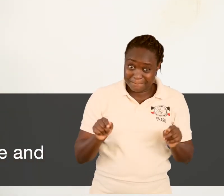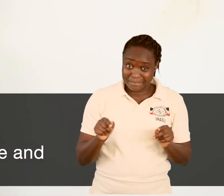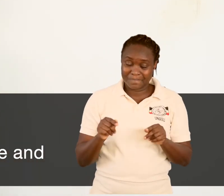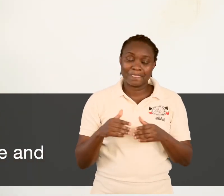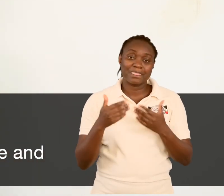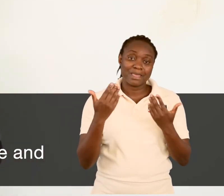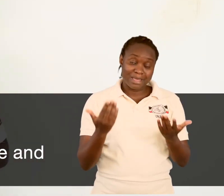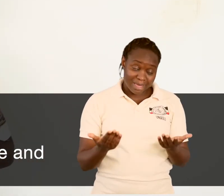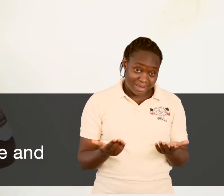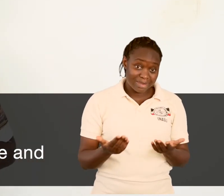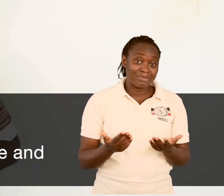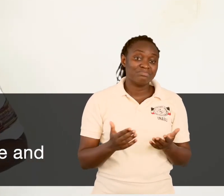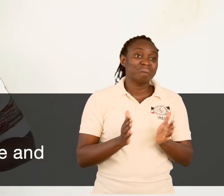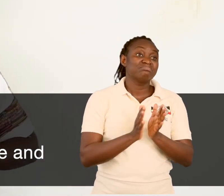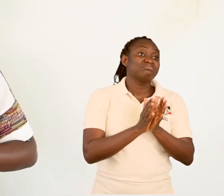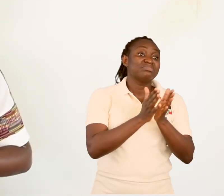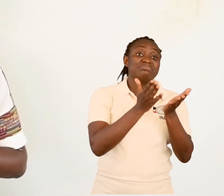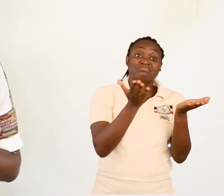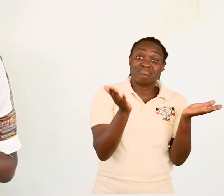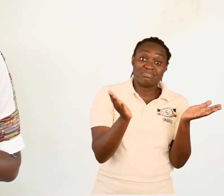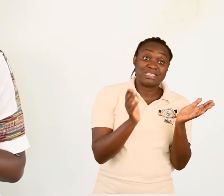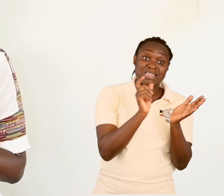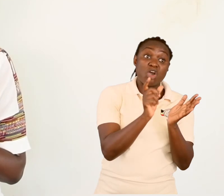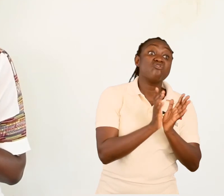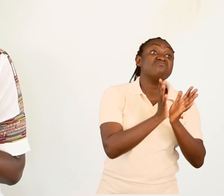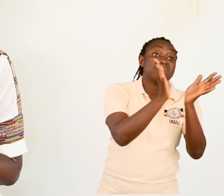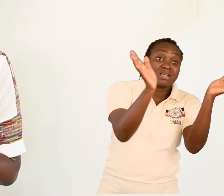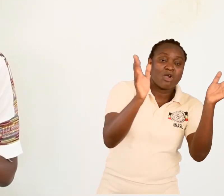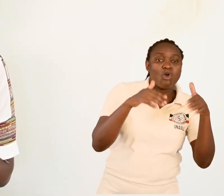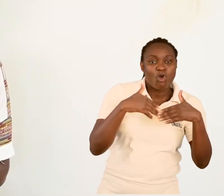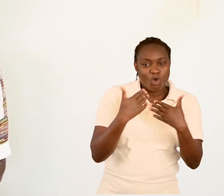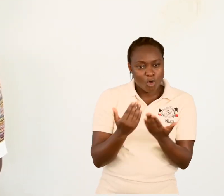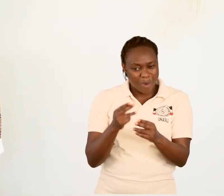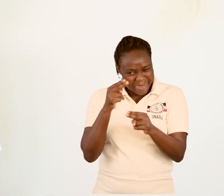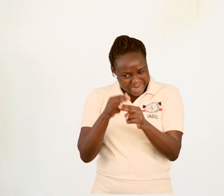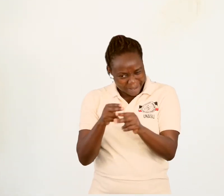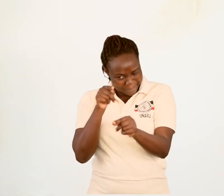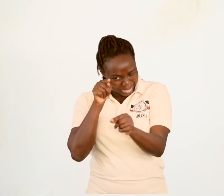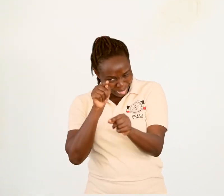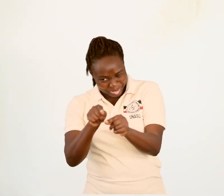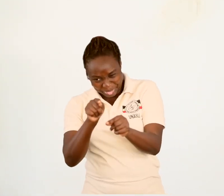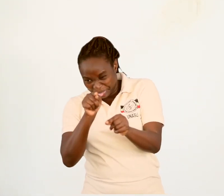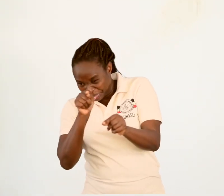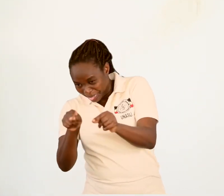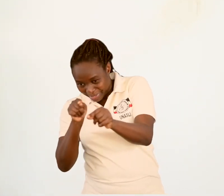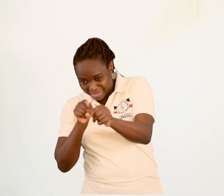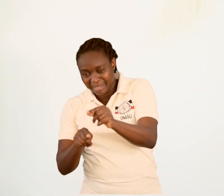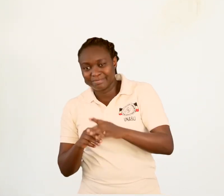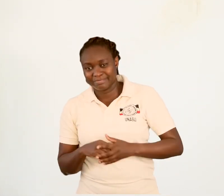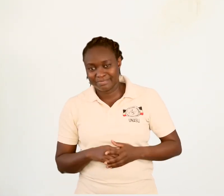be classified as either common nouns and proper nouns.